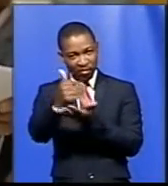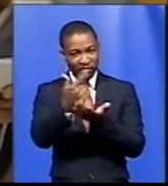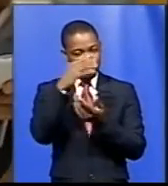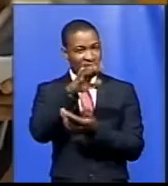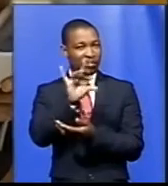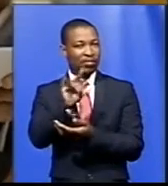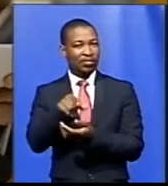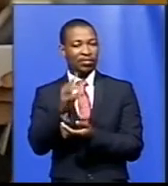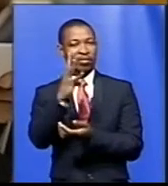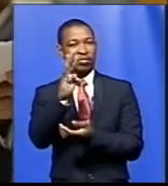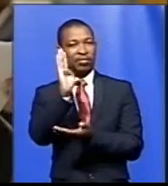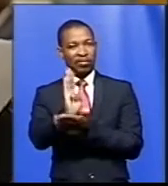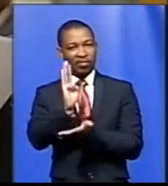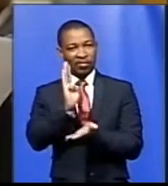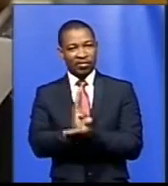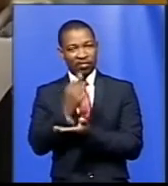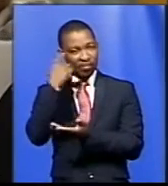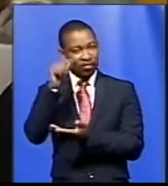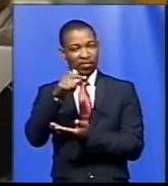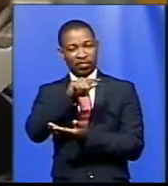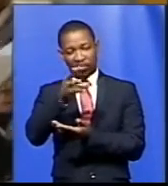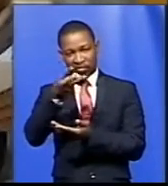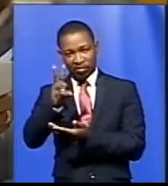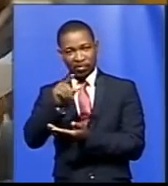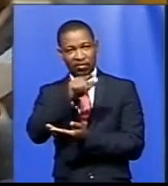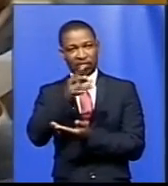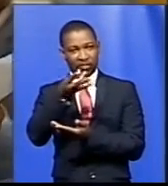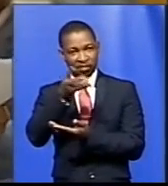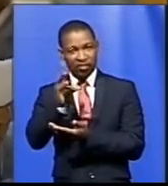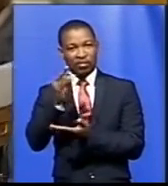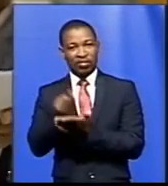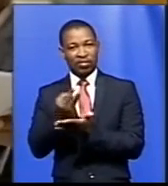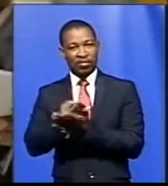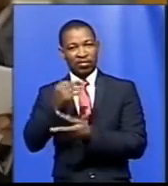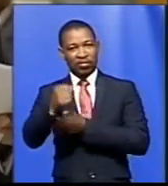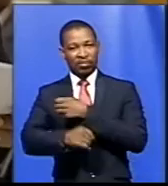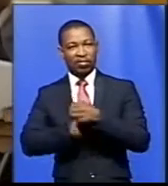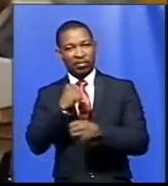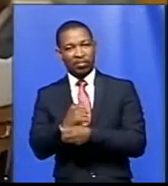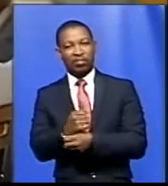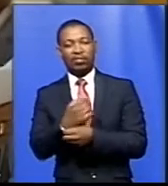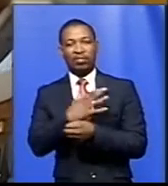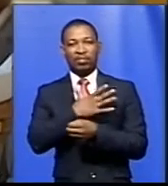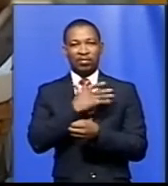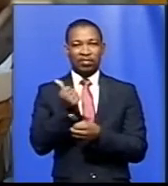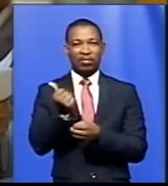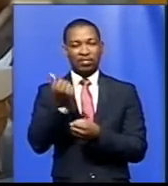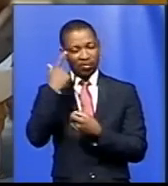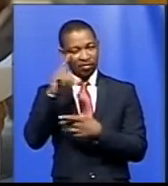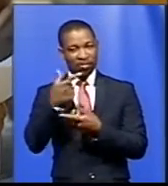48.4 billion pula for 2016-17 financial year and proposed total expenditure net lending